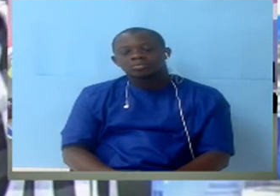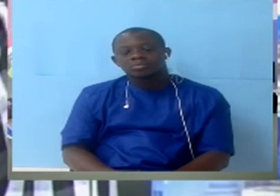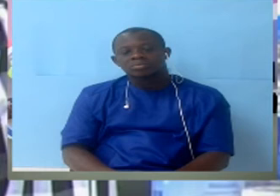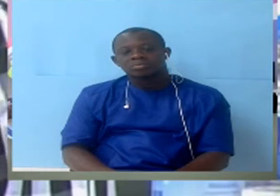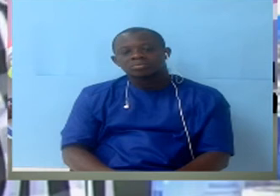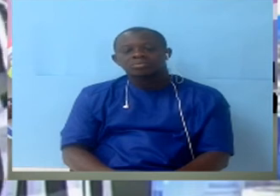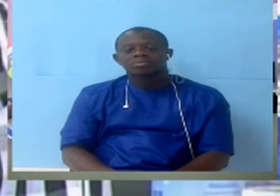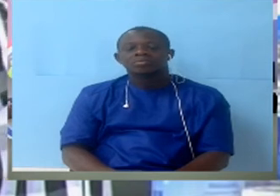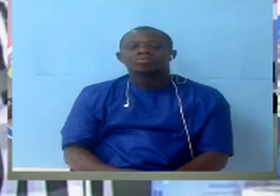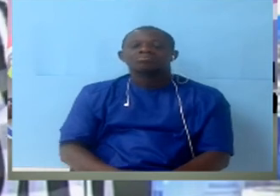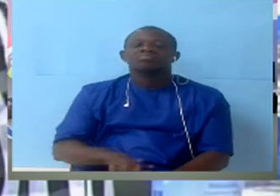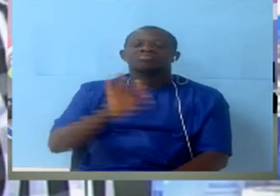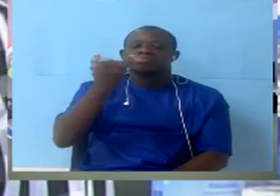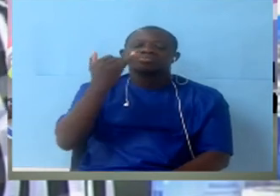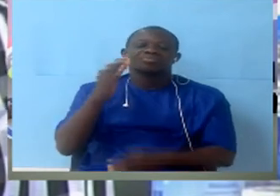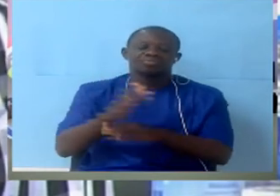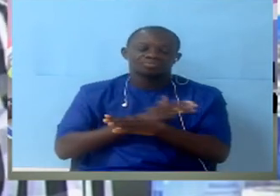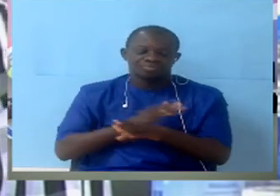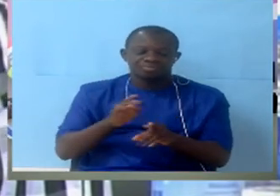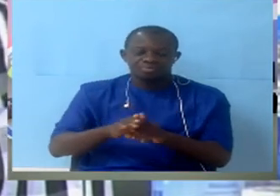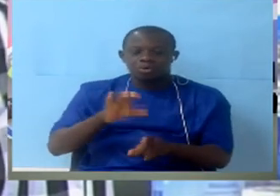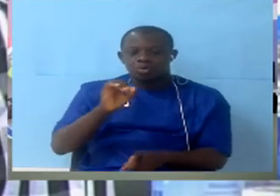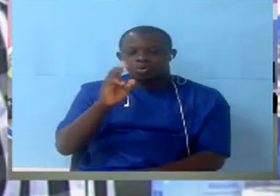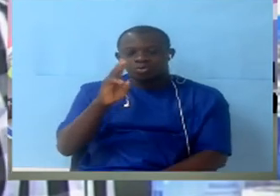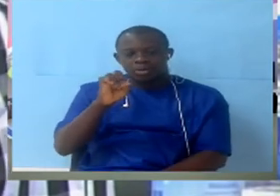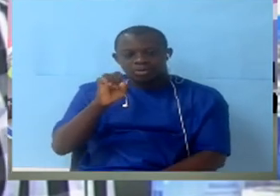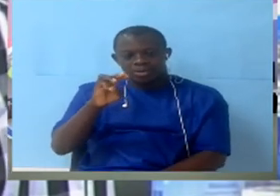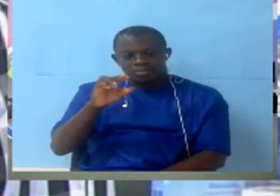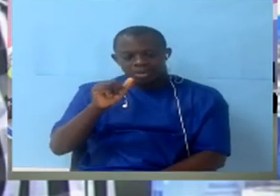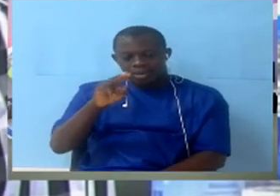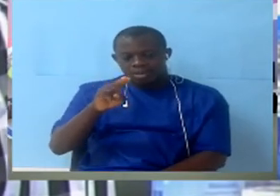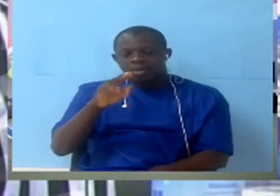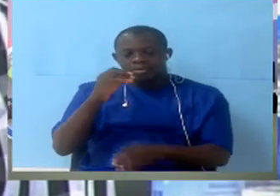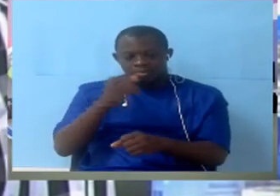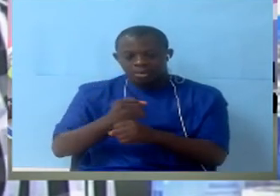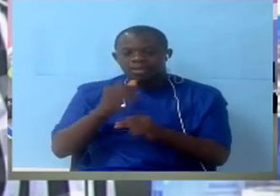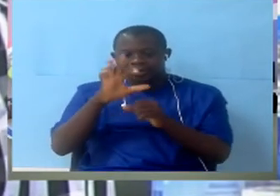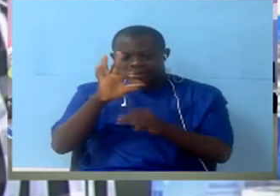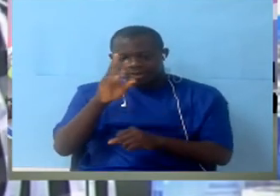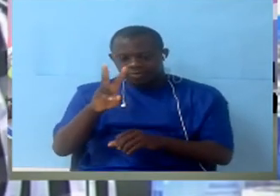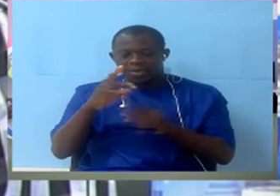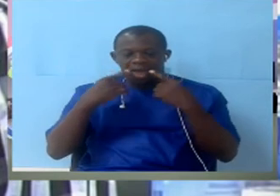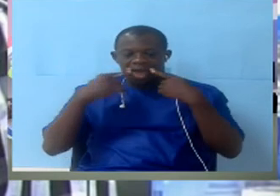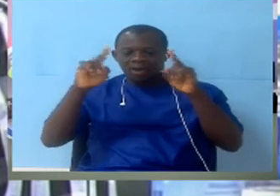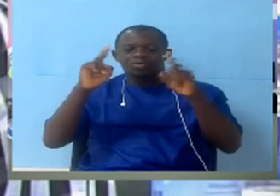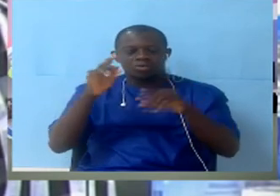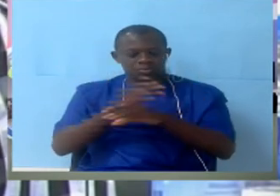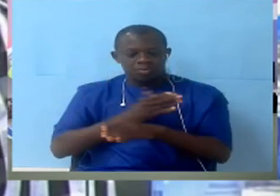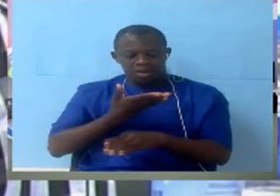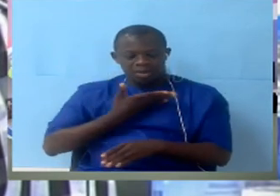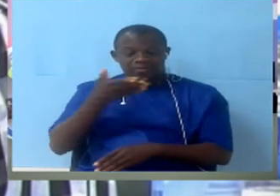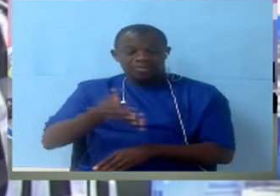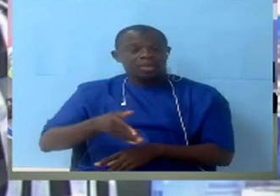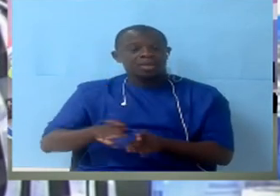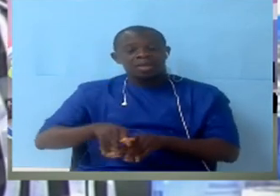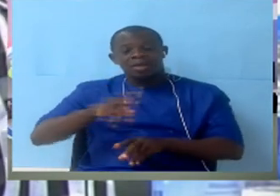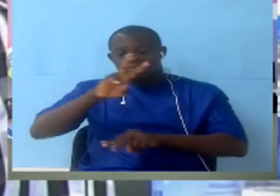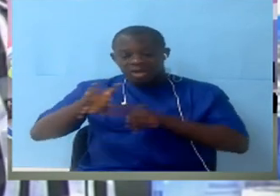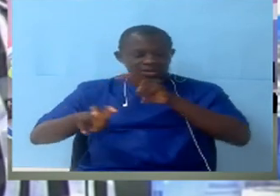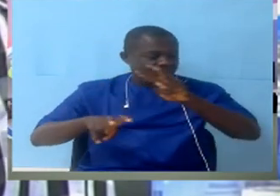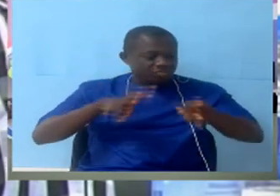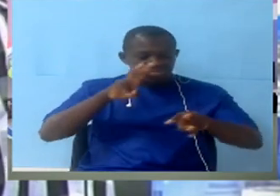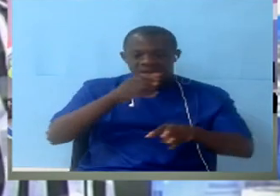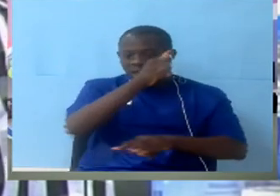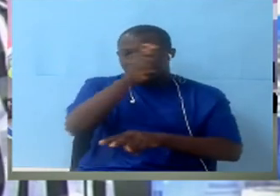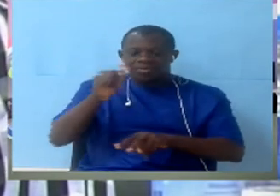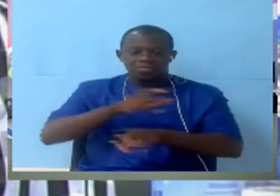television. Yes, the Usman Baji made that television announcement because I was still here. They looked for me everywhere. When they were